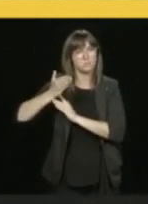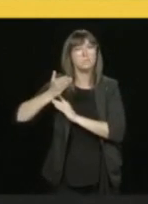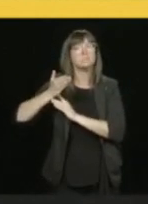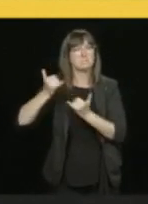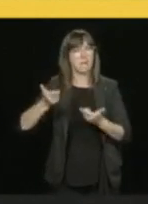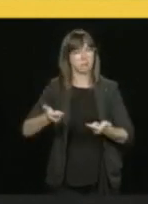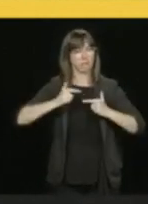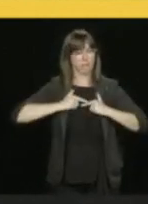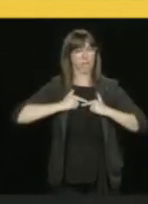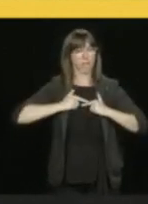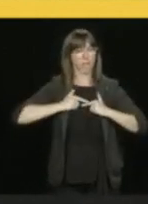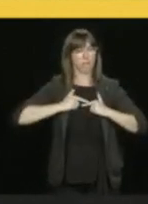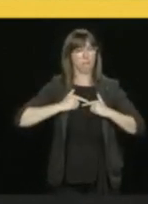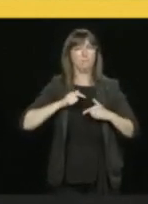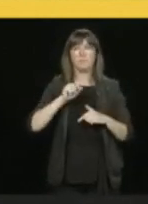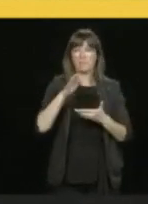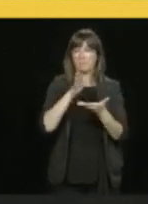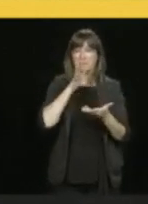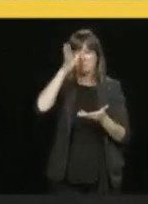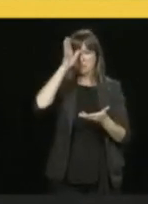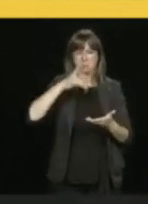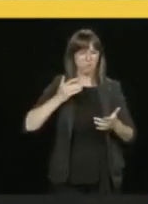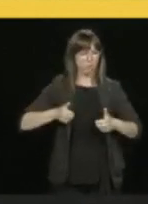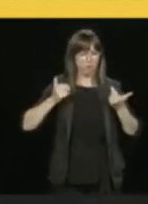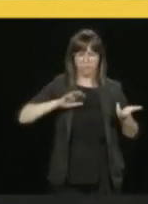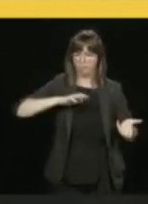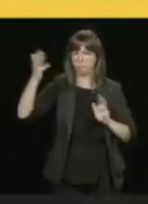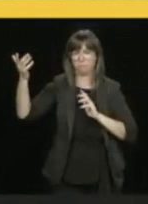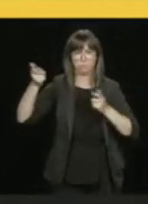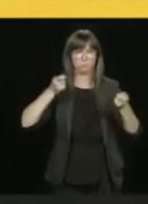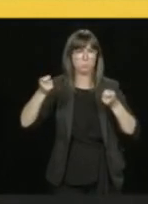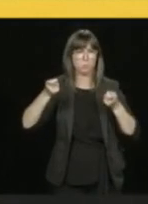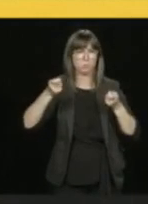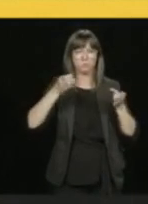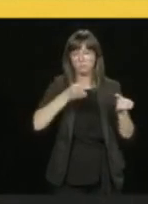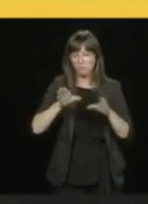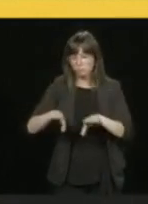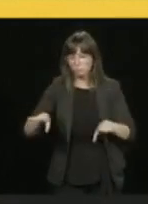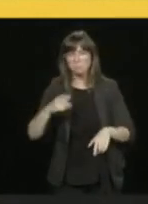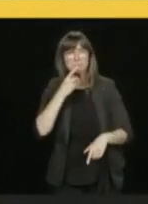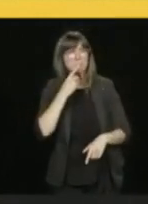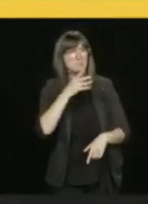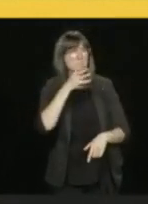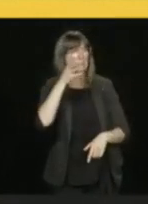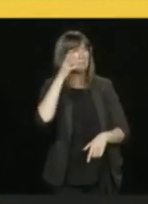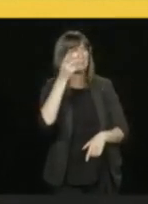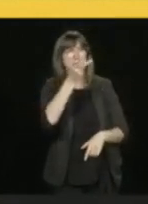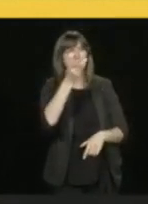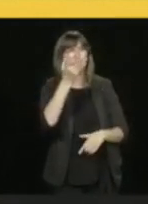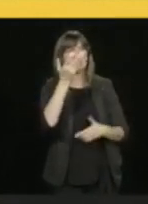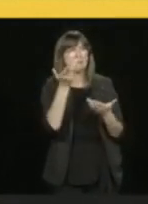To parents feeling like you can't get your life under control, to kids wondering why mom and dad can't just fix